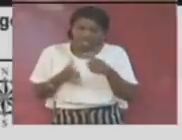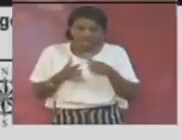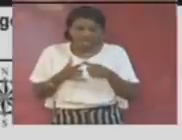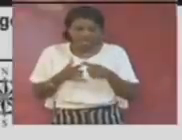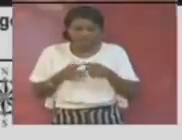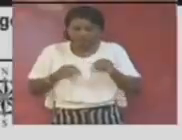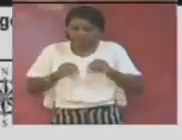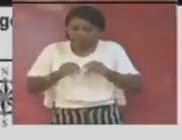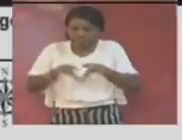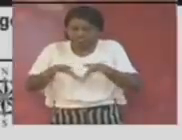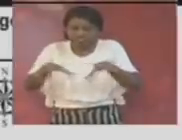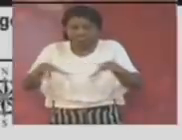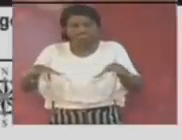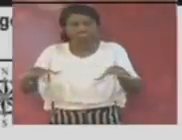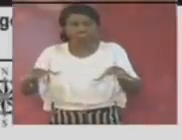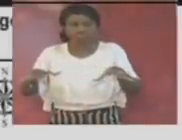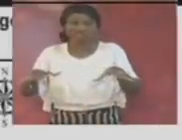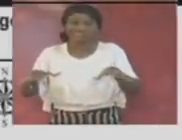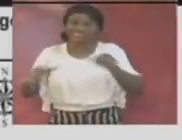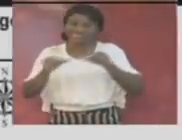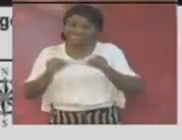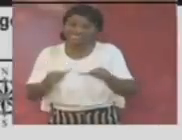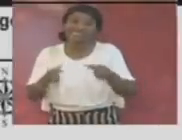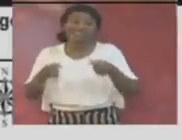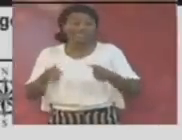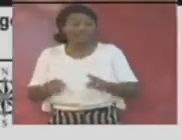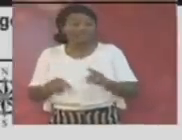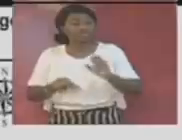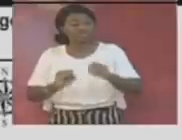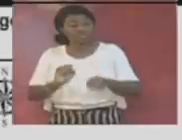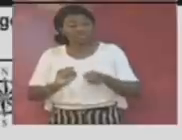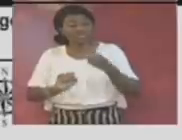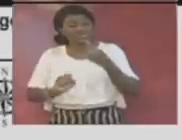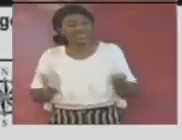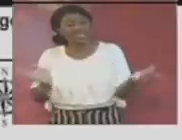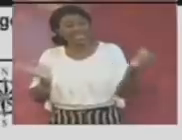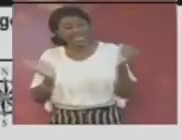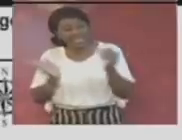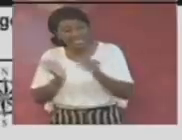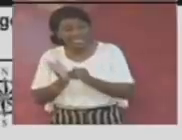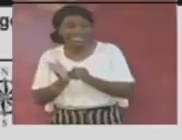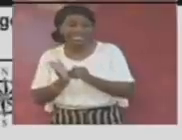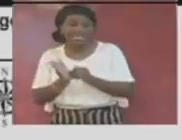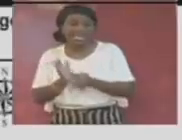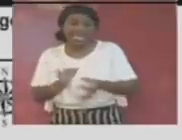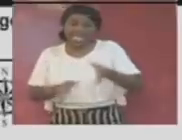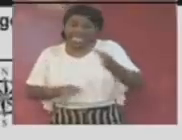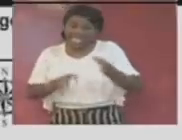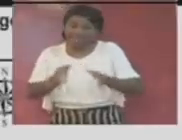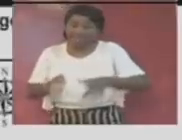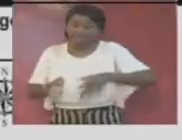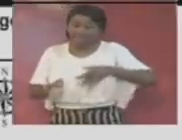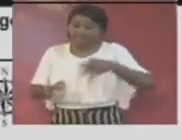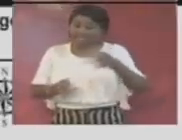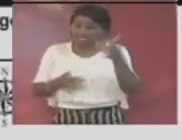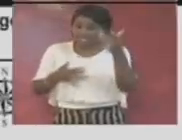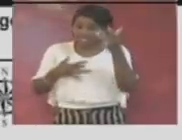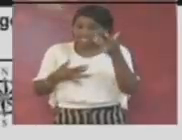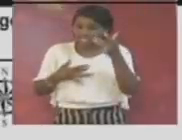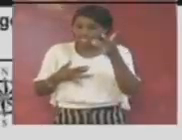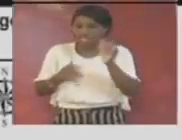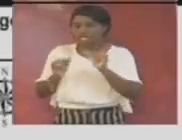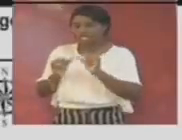arise around that kind of behavior. So we do want to emphasize that any sort of flu-like illness should prompt you